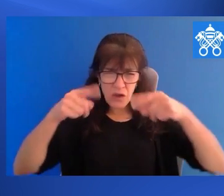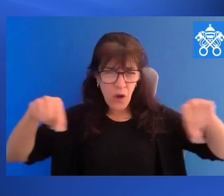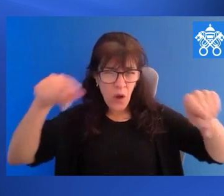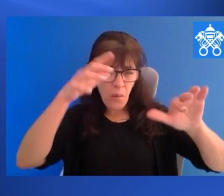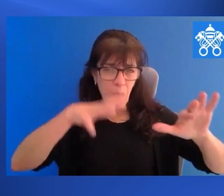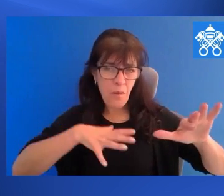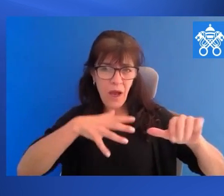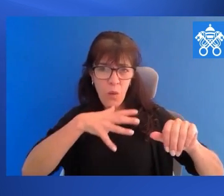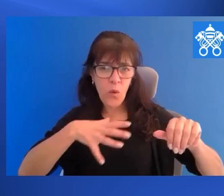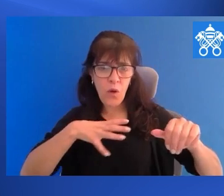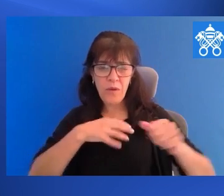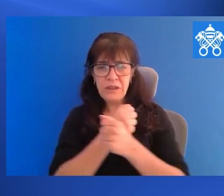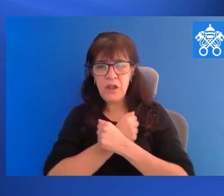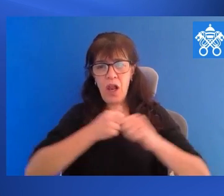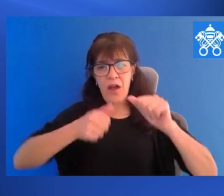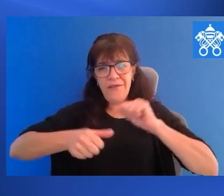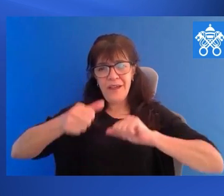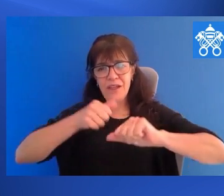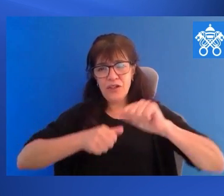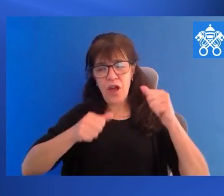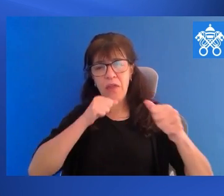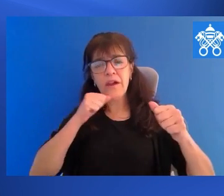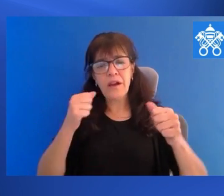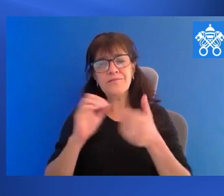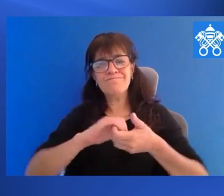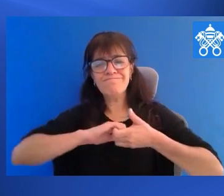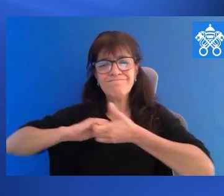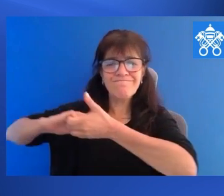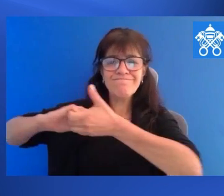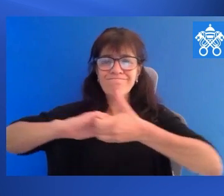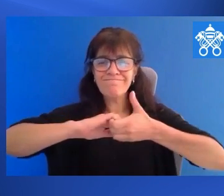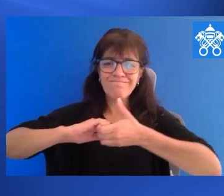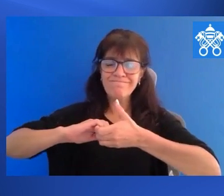and women to love each other in mutual brotherhood.